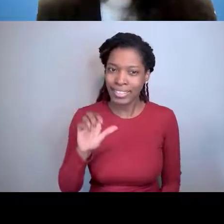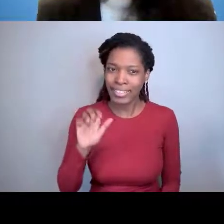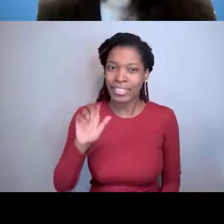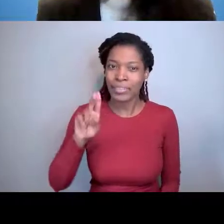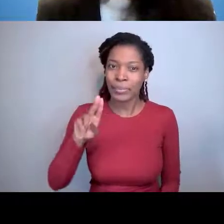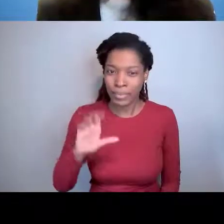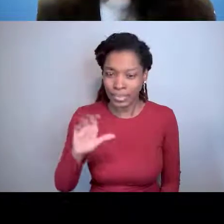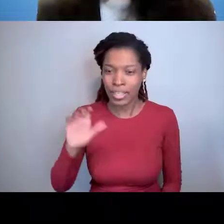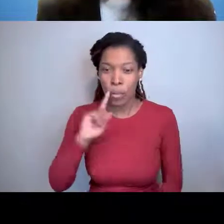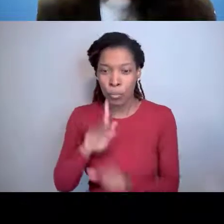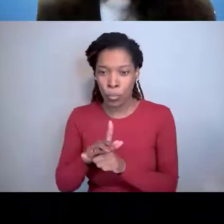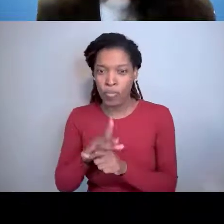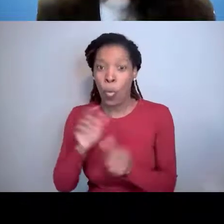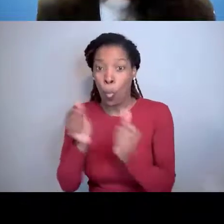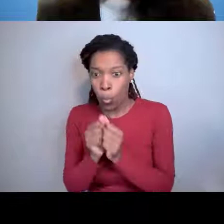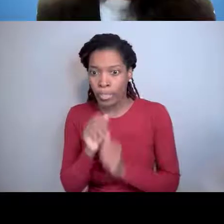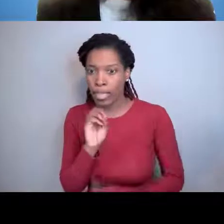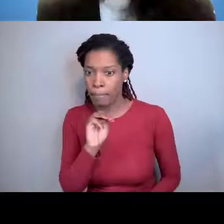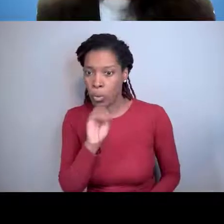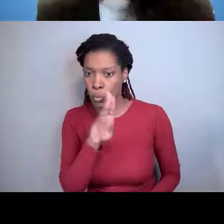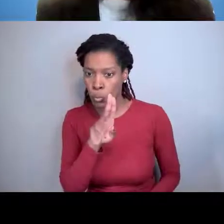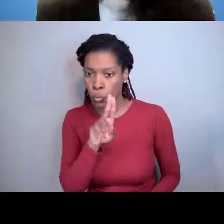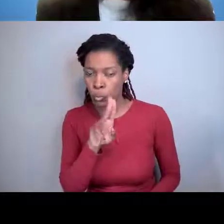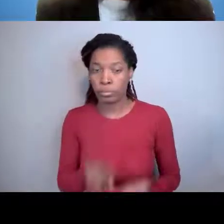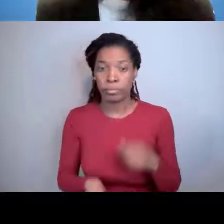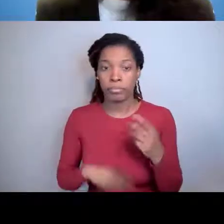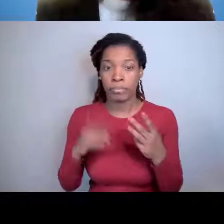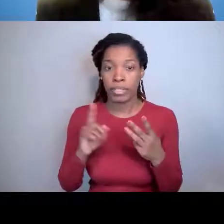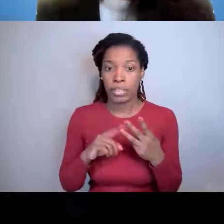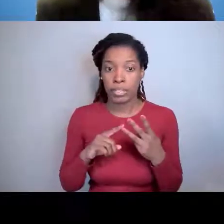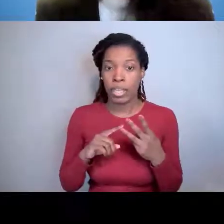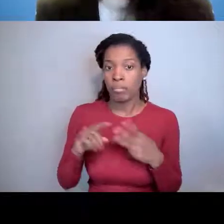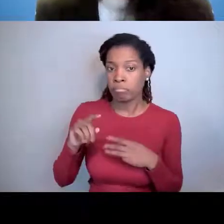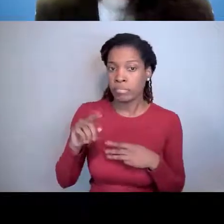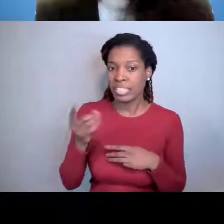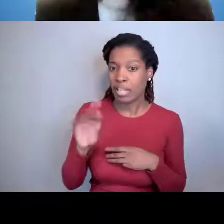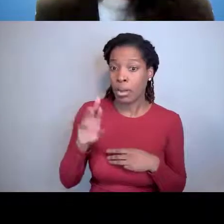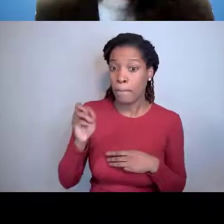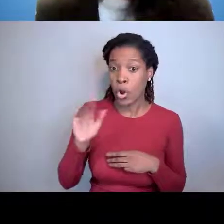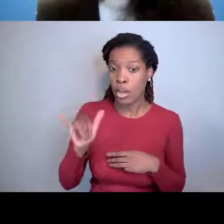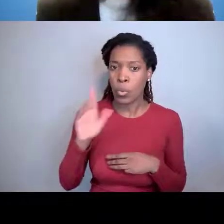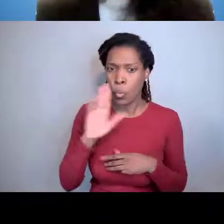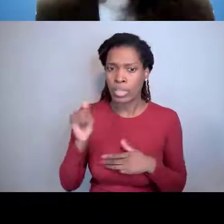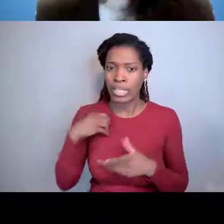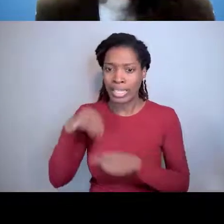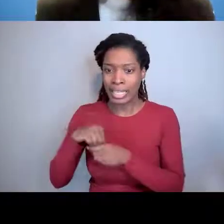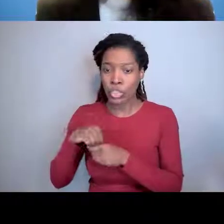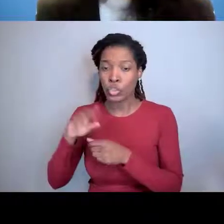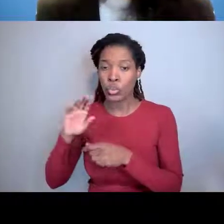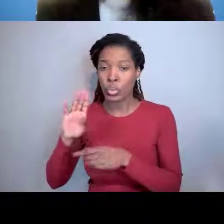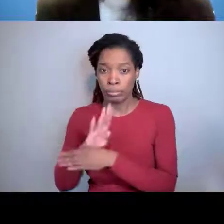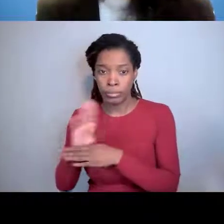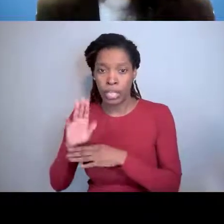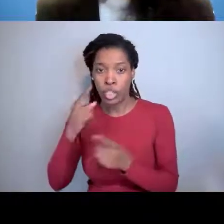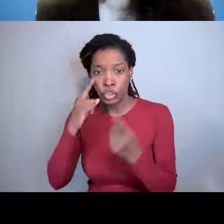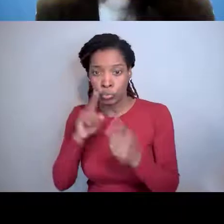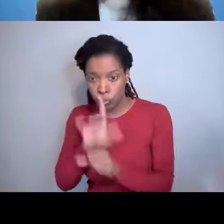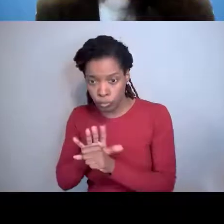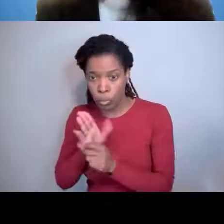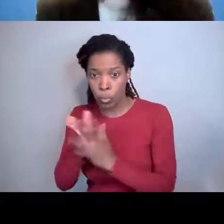will need an interinstitutional assurance through OLAW. Or D, Dr. Barney will need